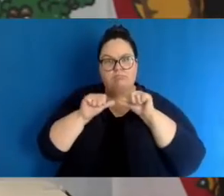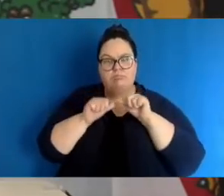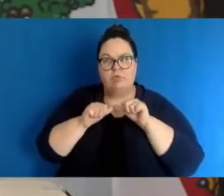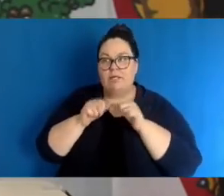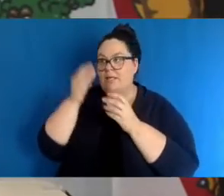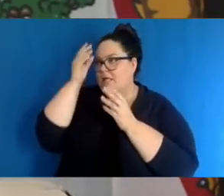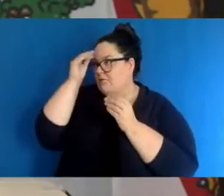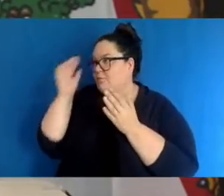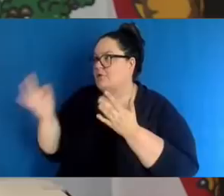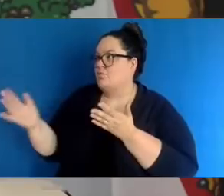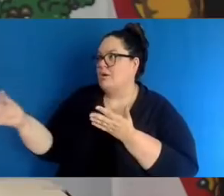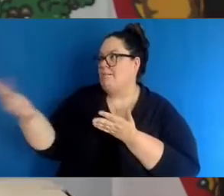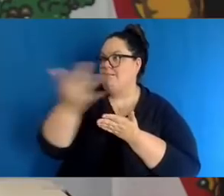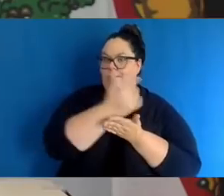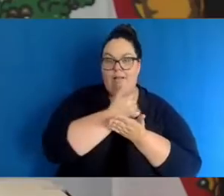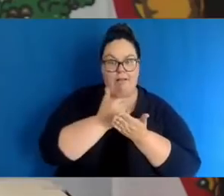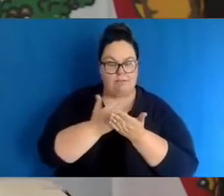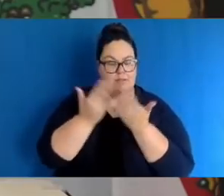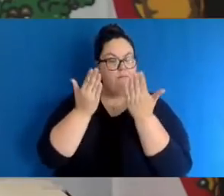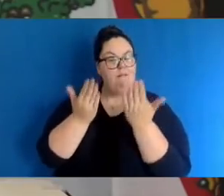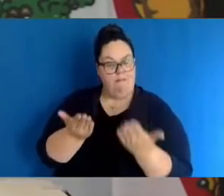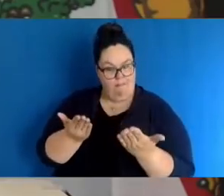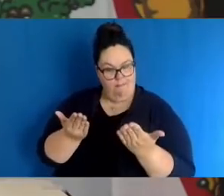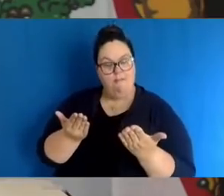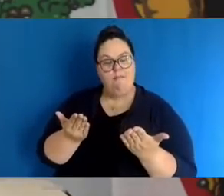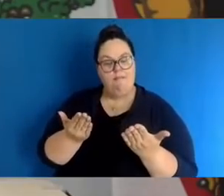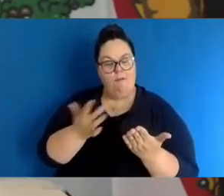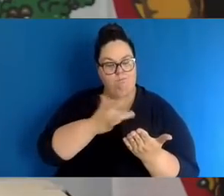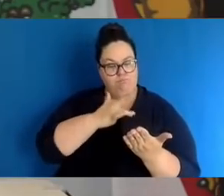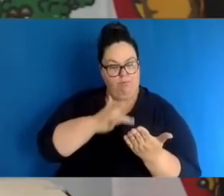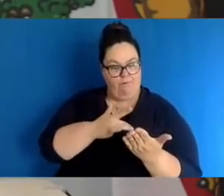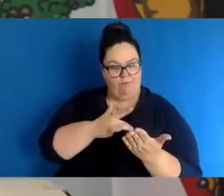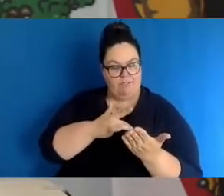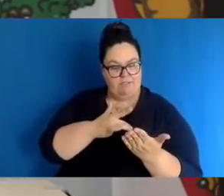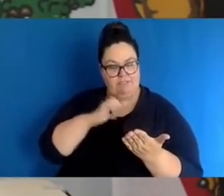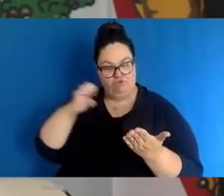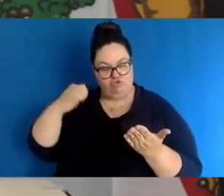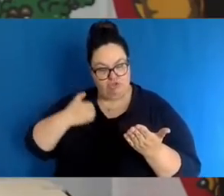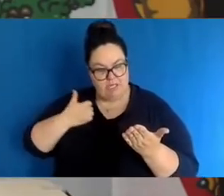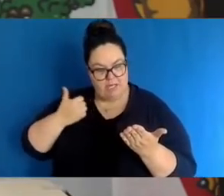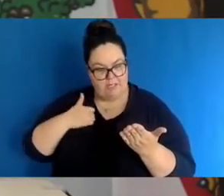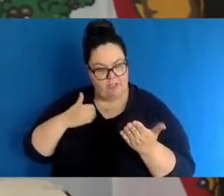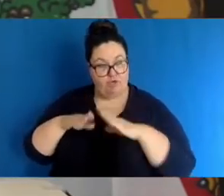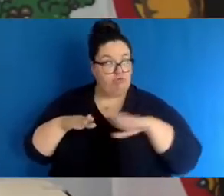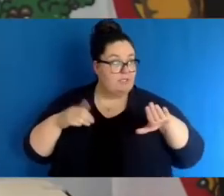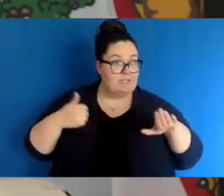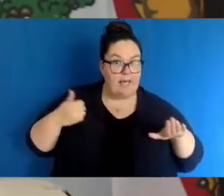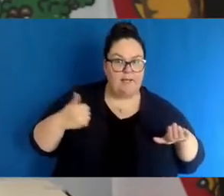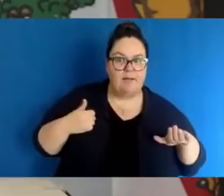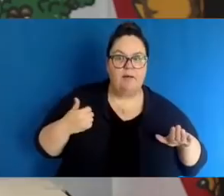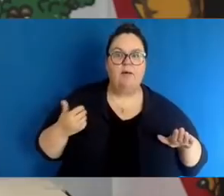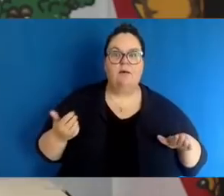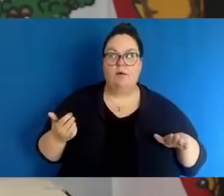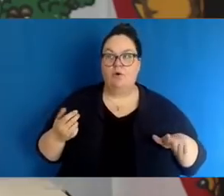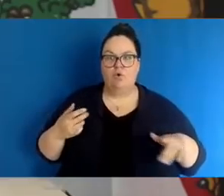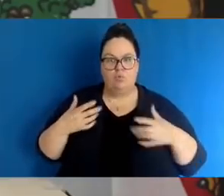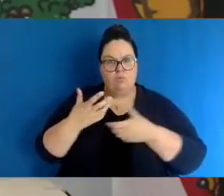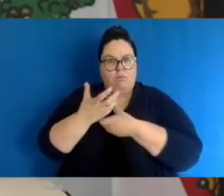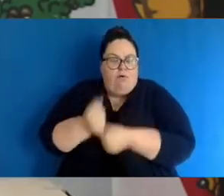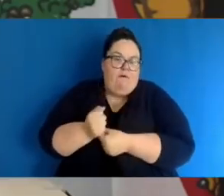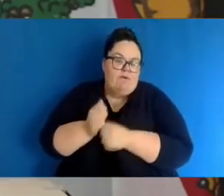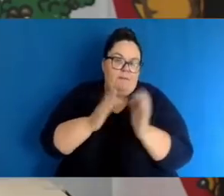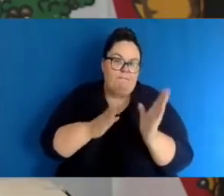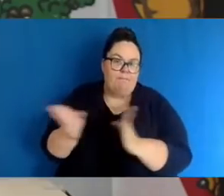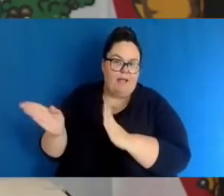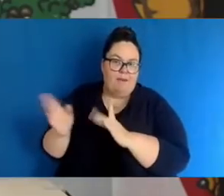have, knowing what the parameters are in the province, in the region, and across the country. But we are confident in the plan, but we